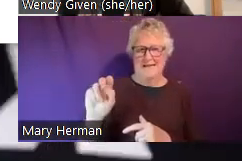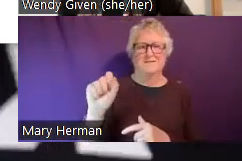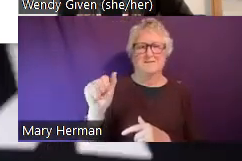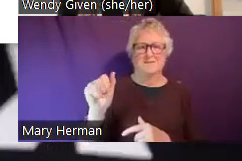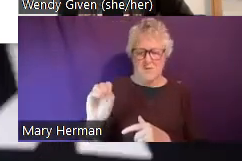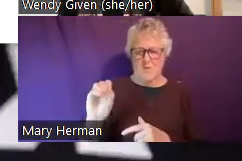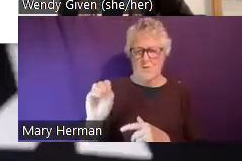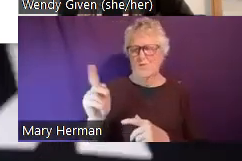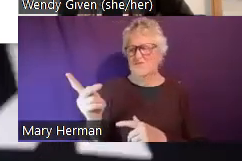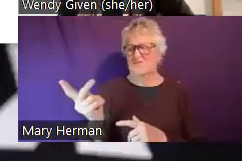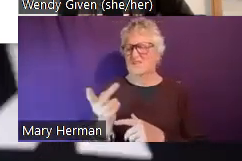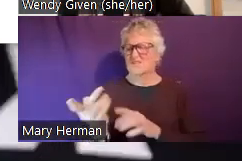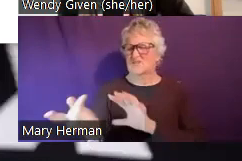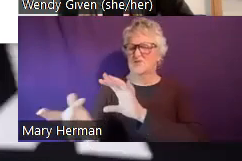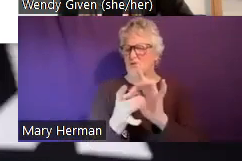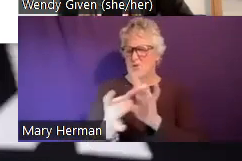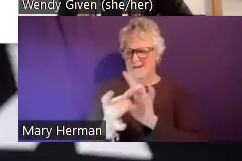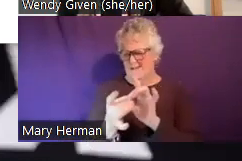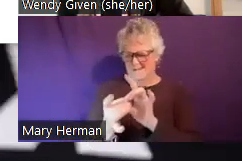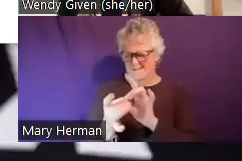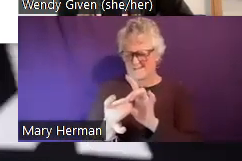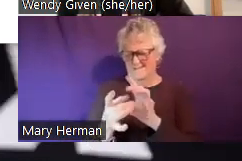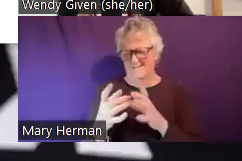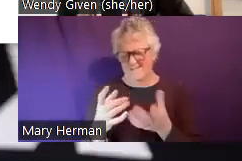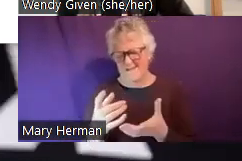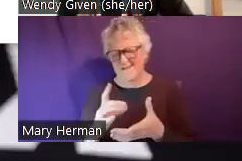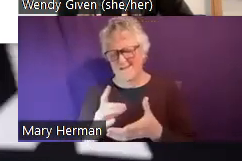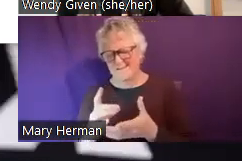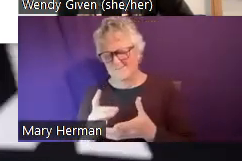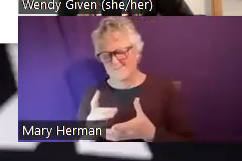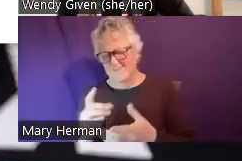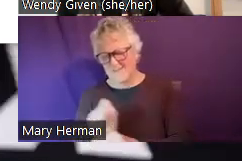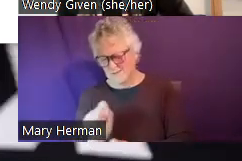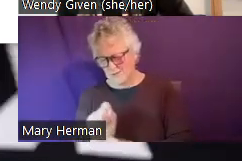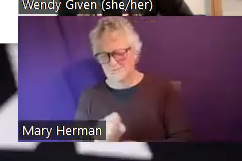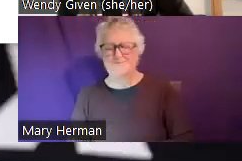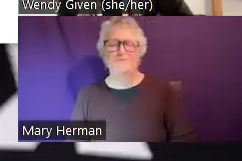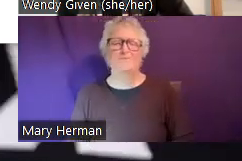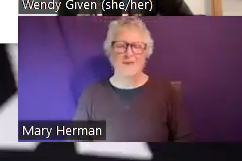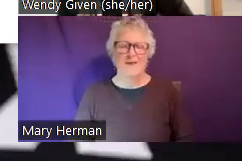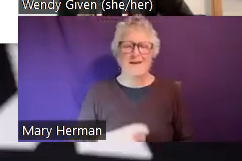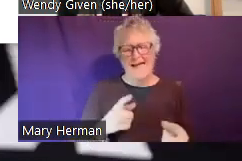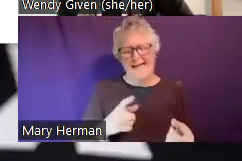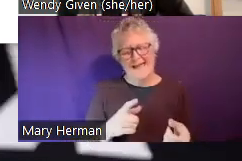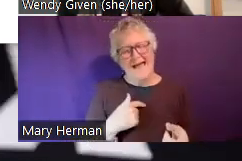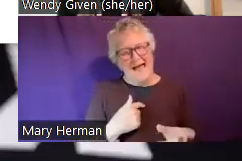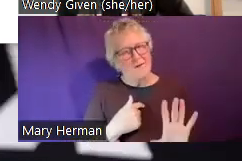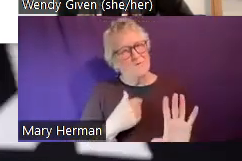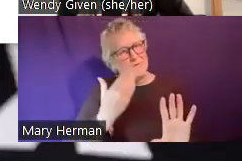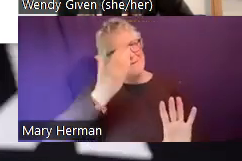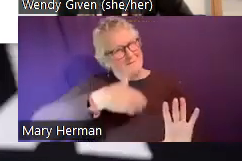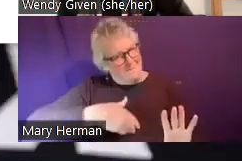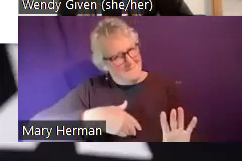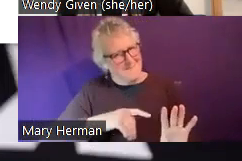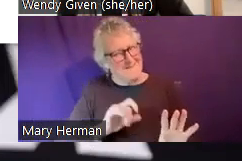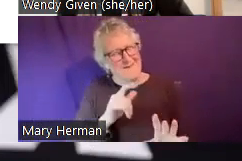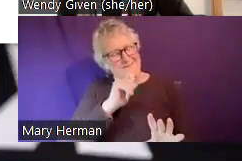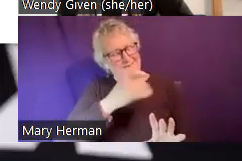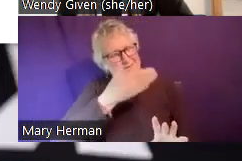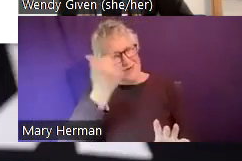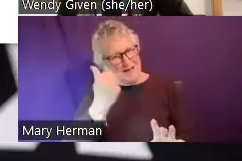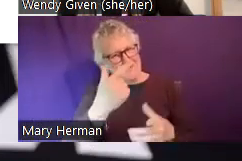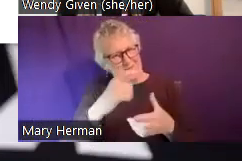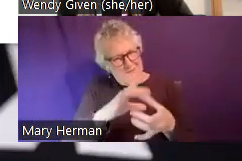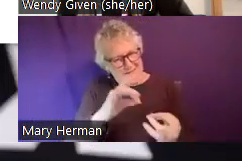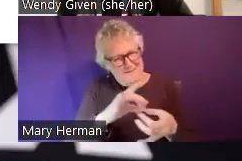Portland Airport carpet, so beloved in our city that these Portland Trailblazers City